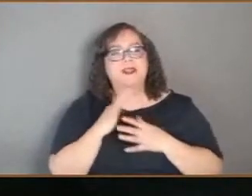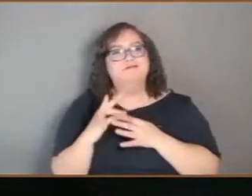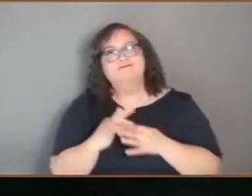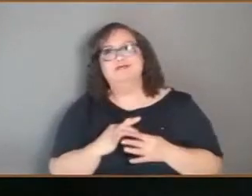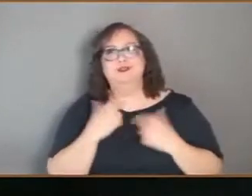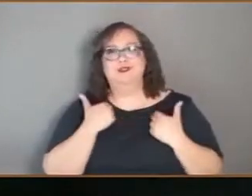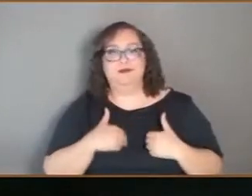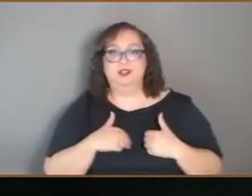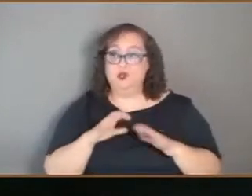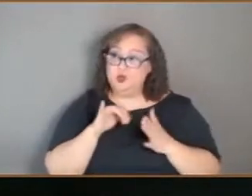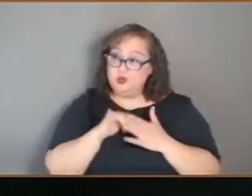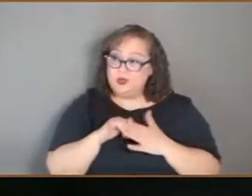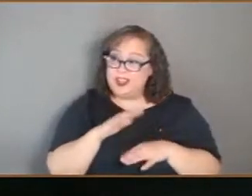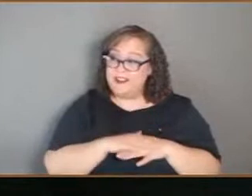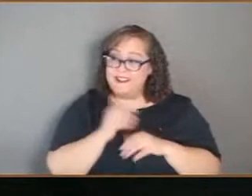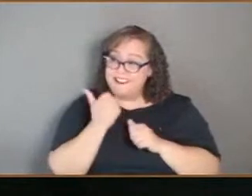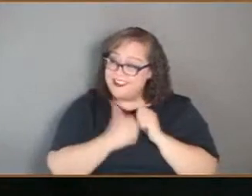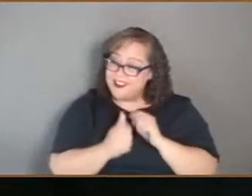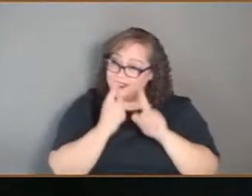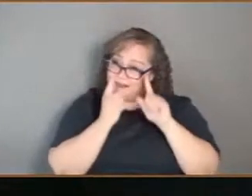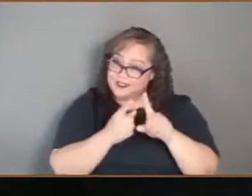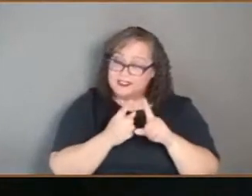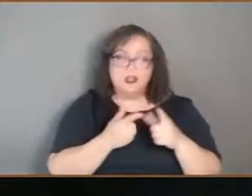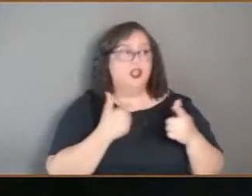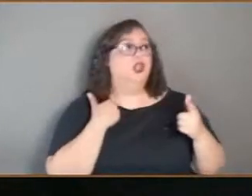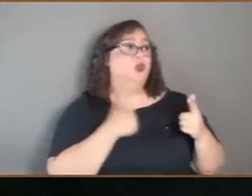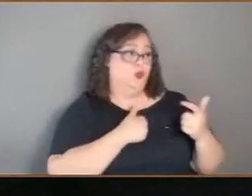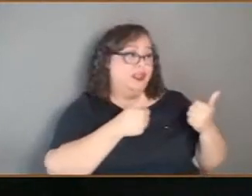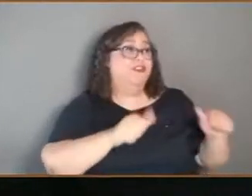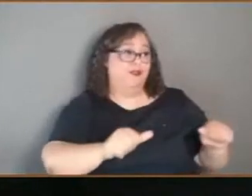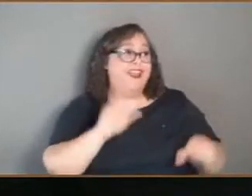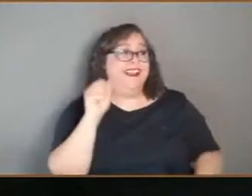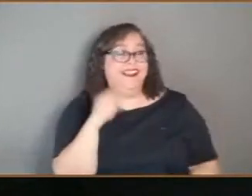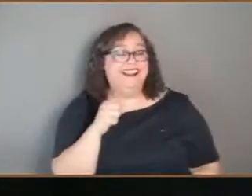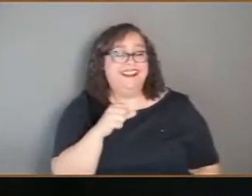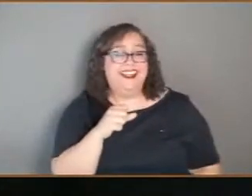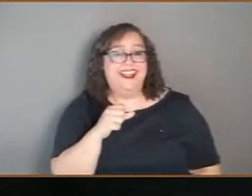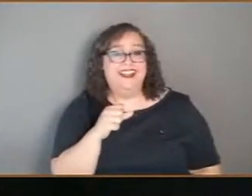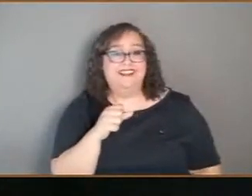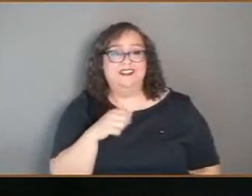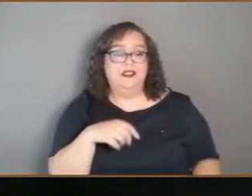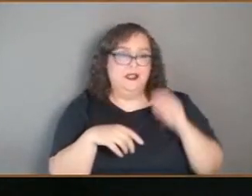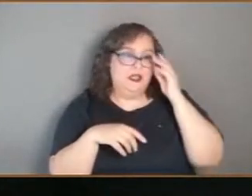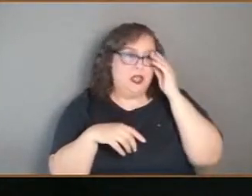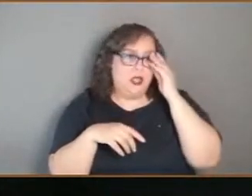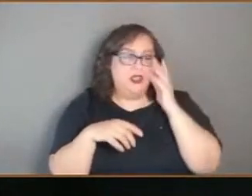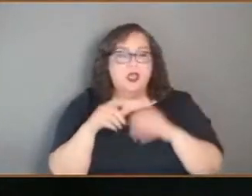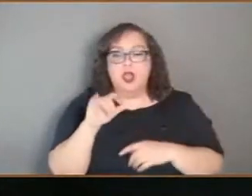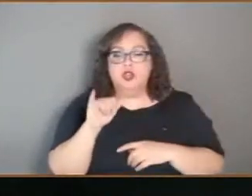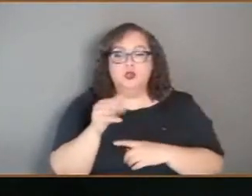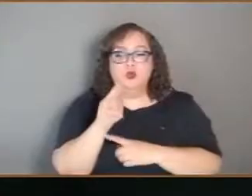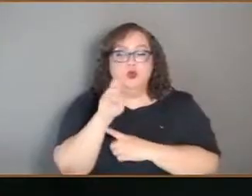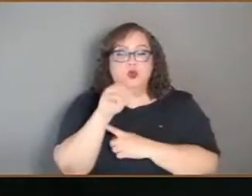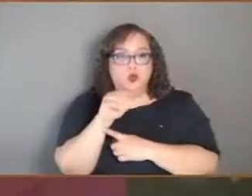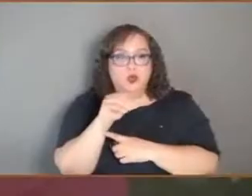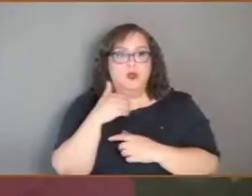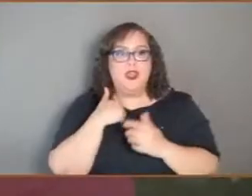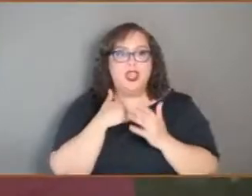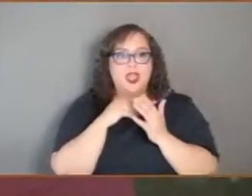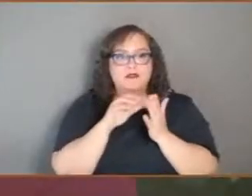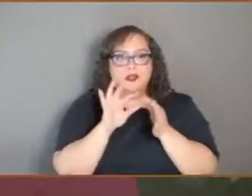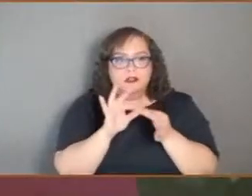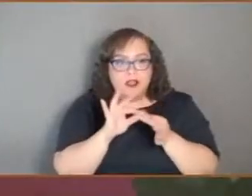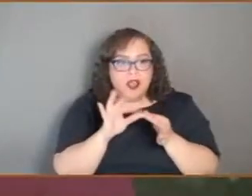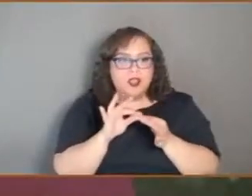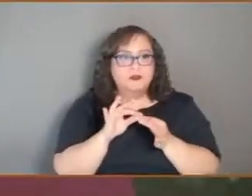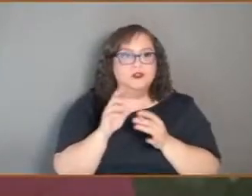mission? We try to, yes. There's Legos, for example, on the Juno spacecraft representing the goddesses and the gods.